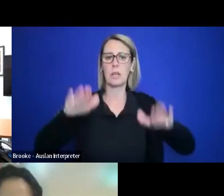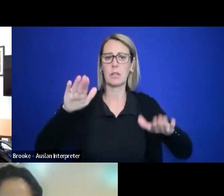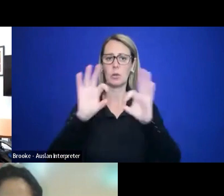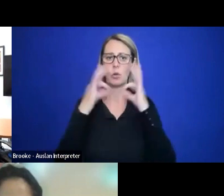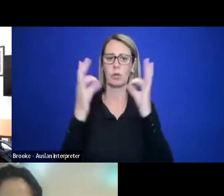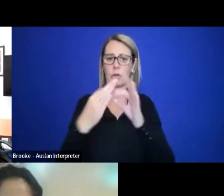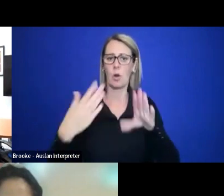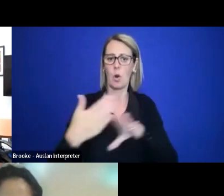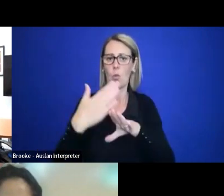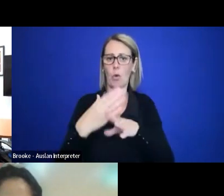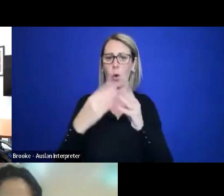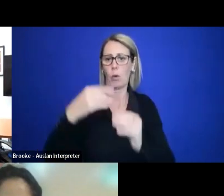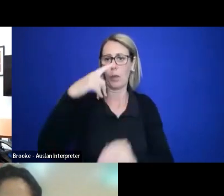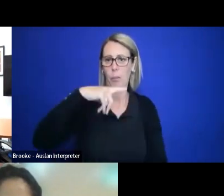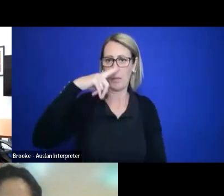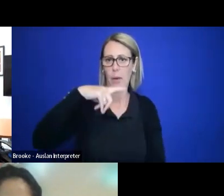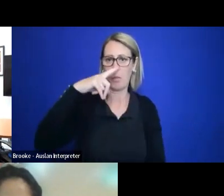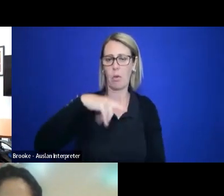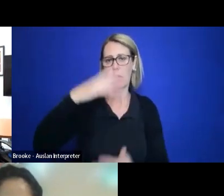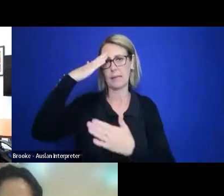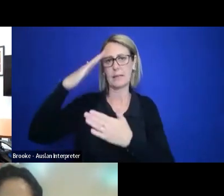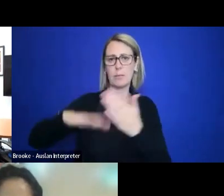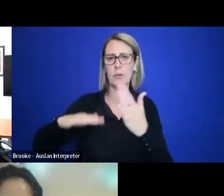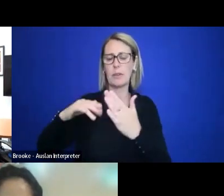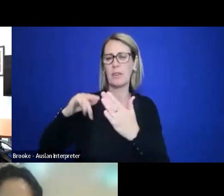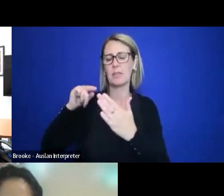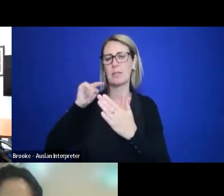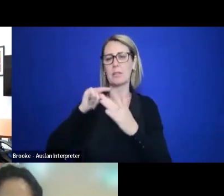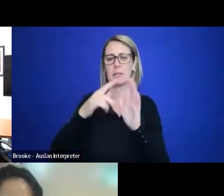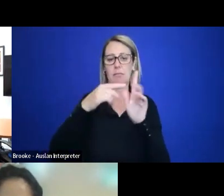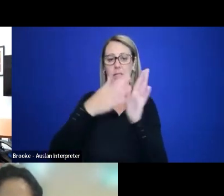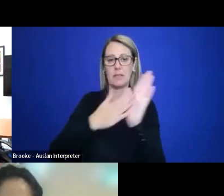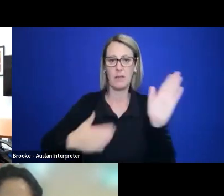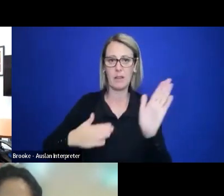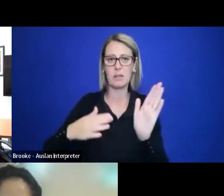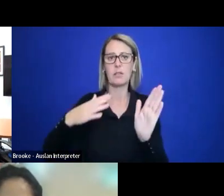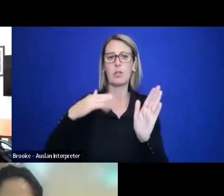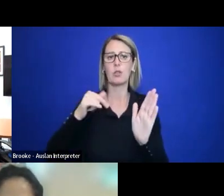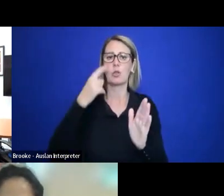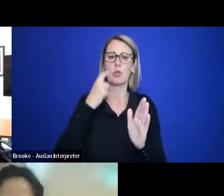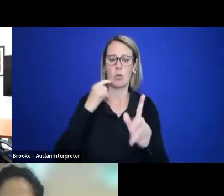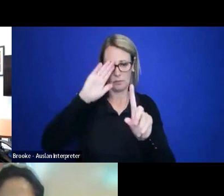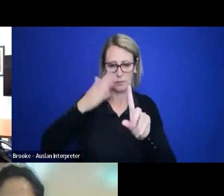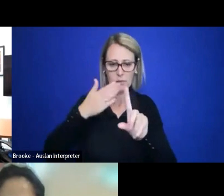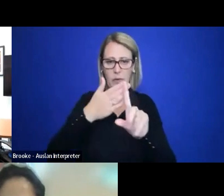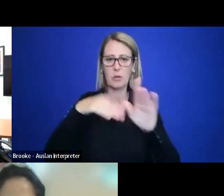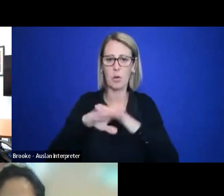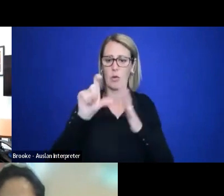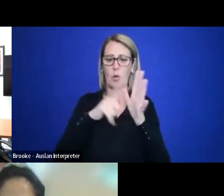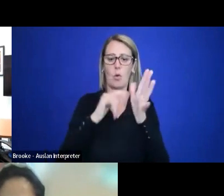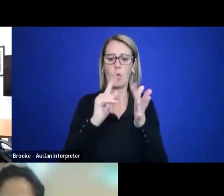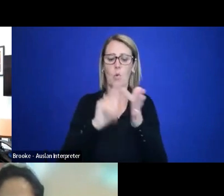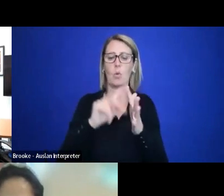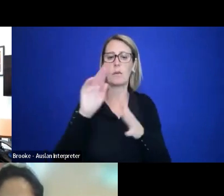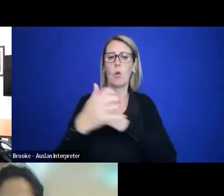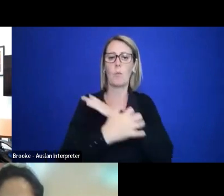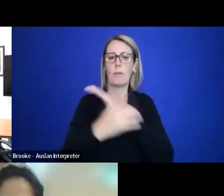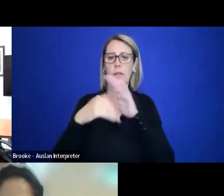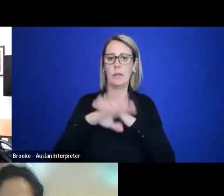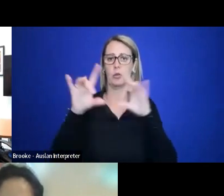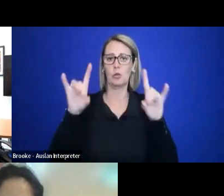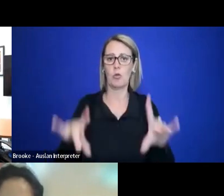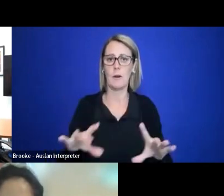working alongside people experiencing disadvantage to address the fundamental causes of poverty in